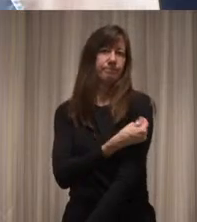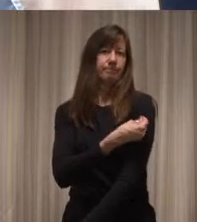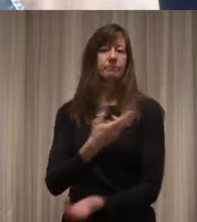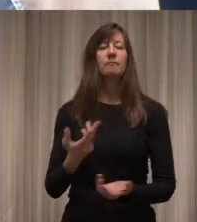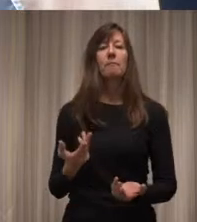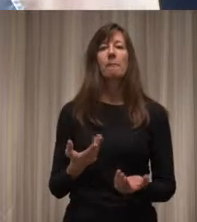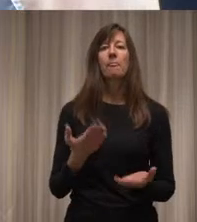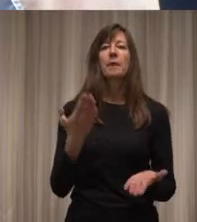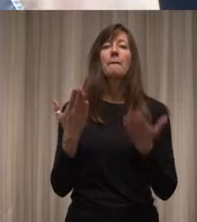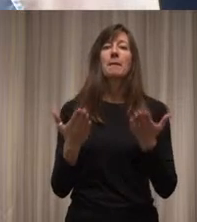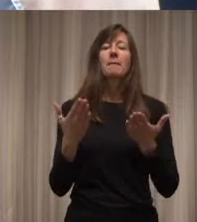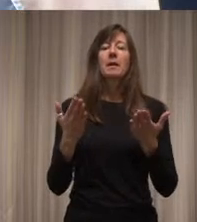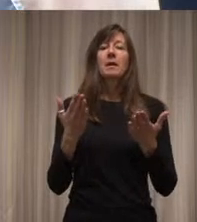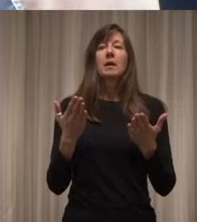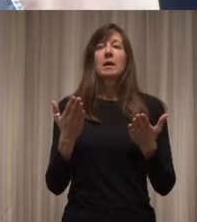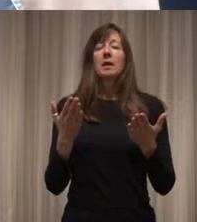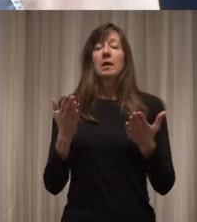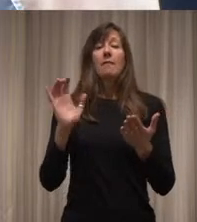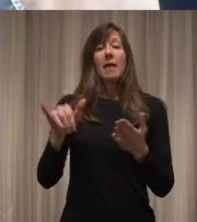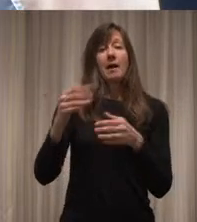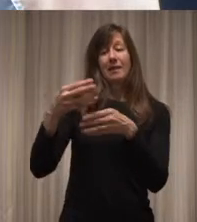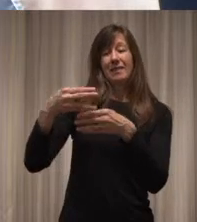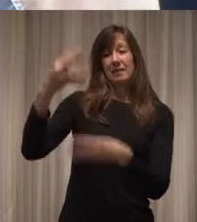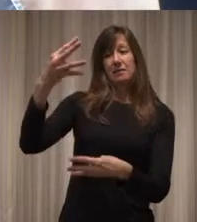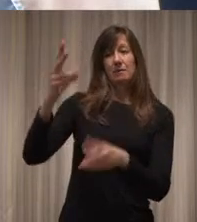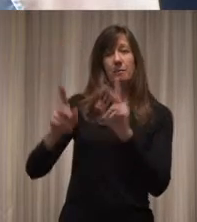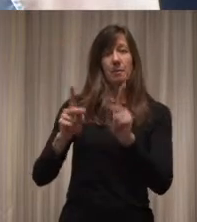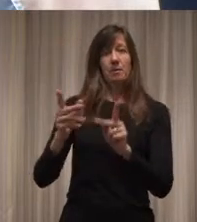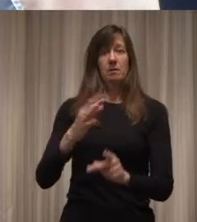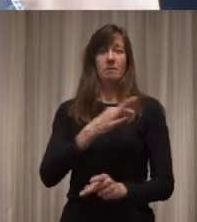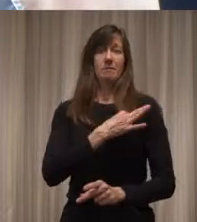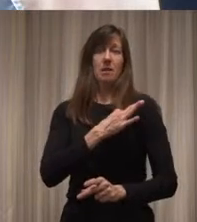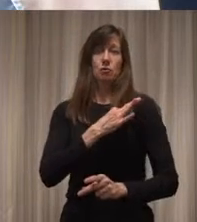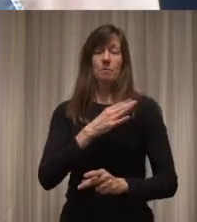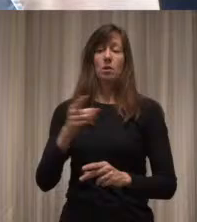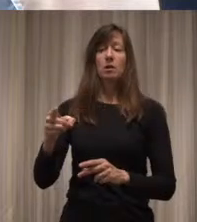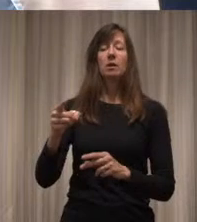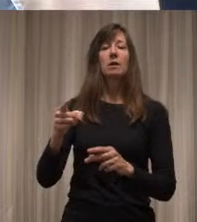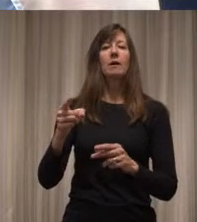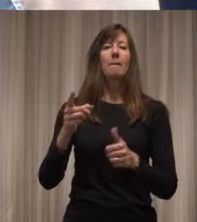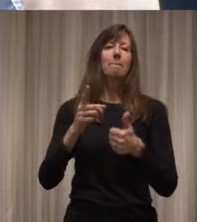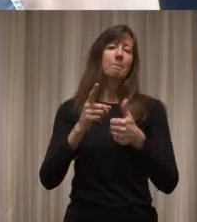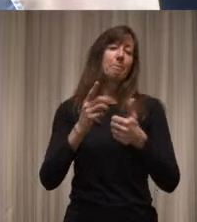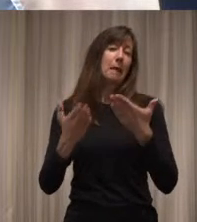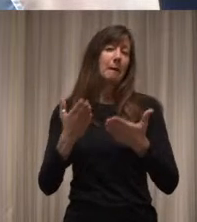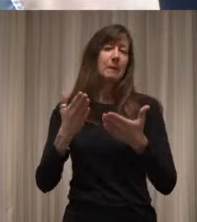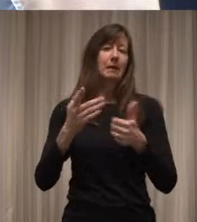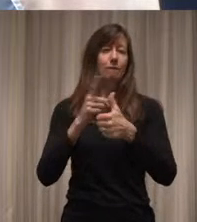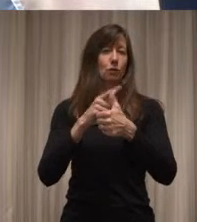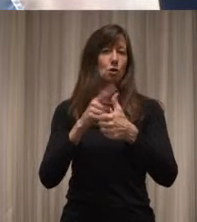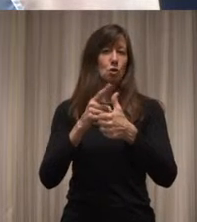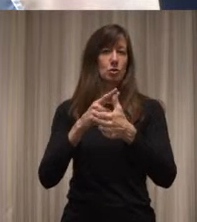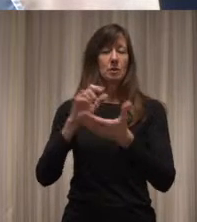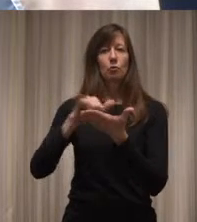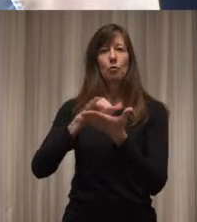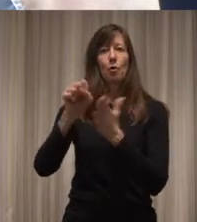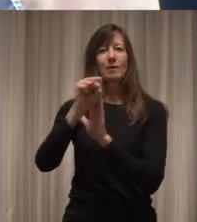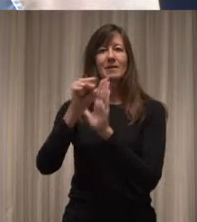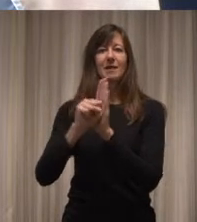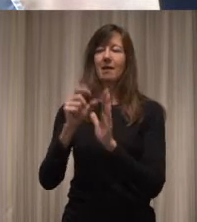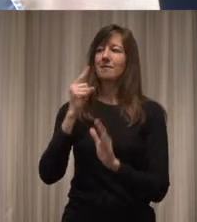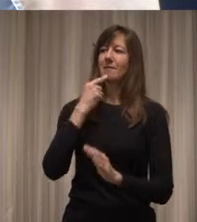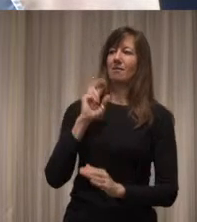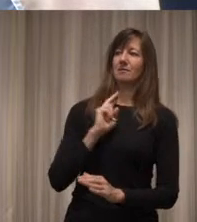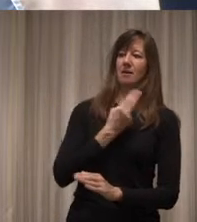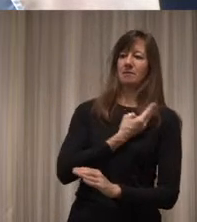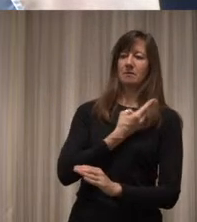first responders before we have those over 75. I don't know yet what the state will direct there. Point being,